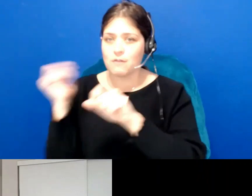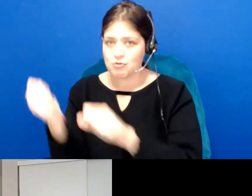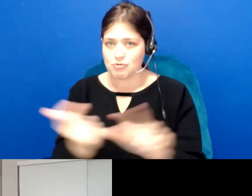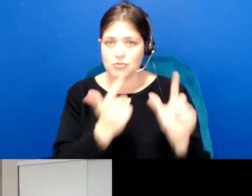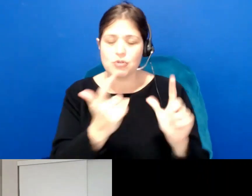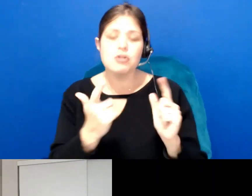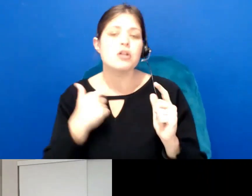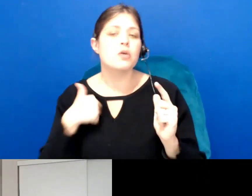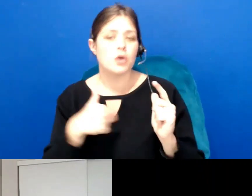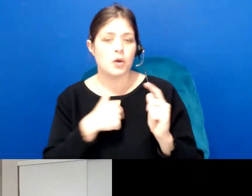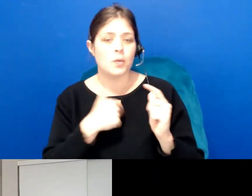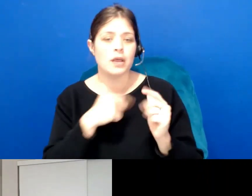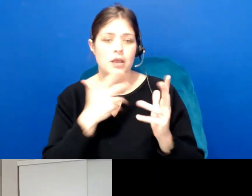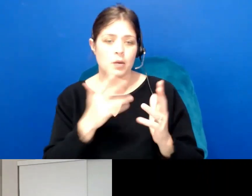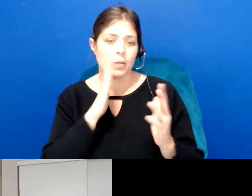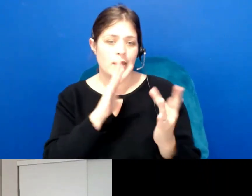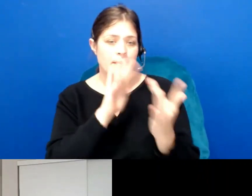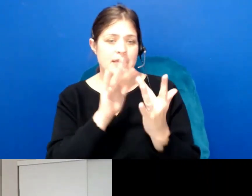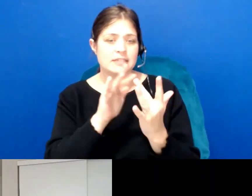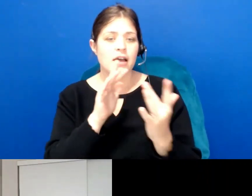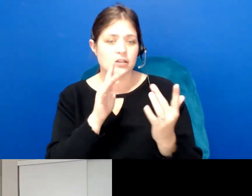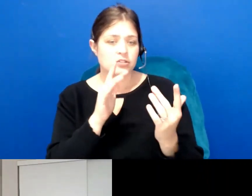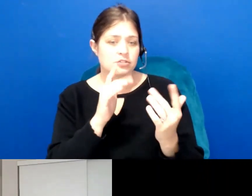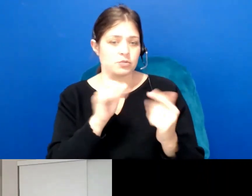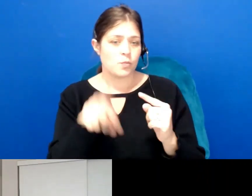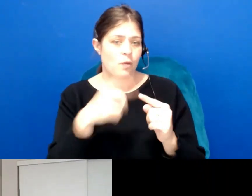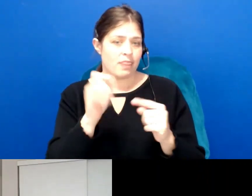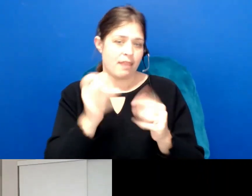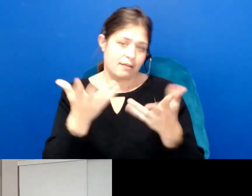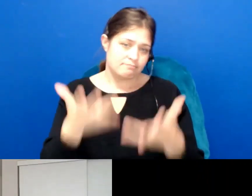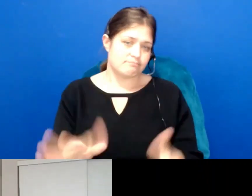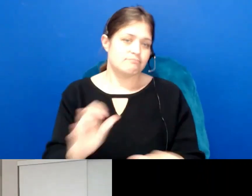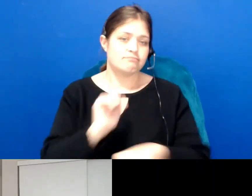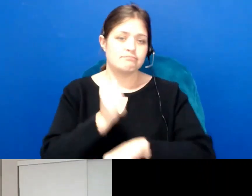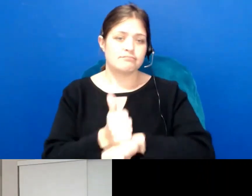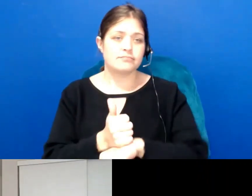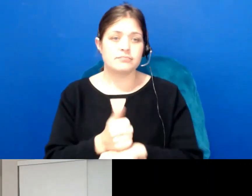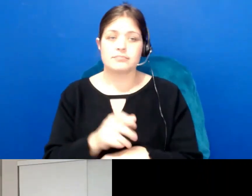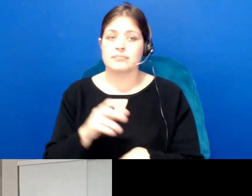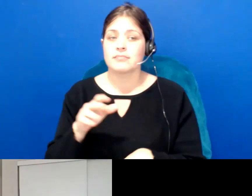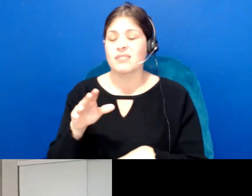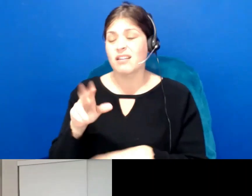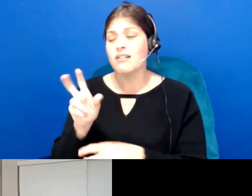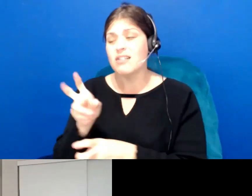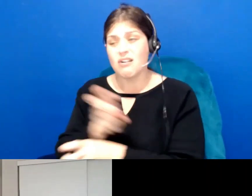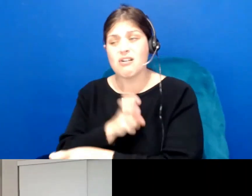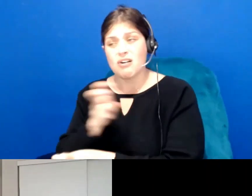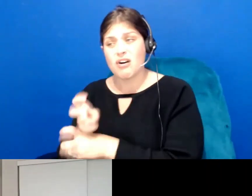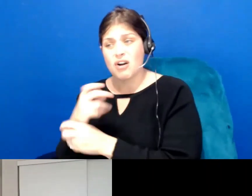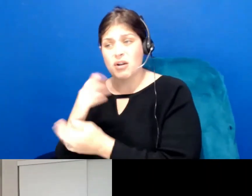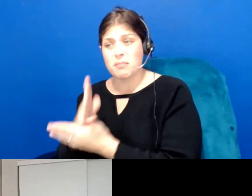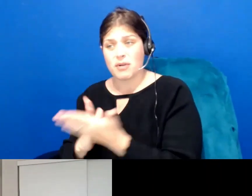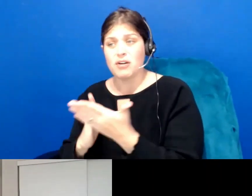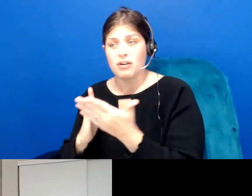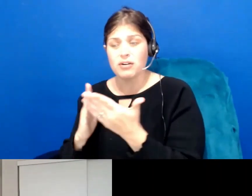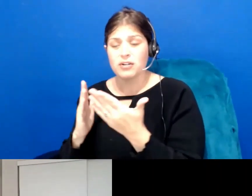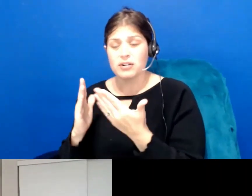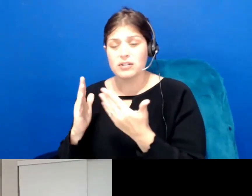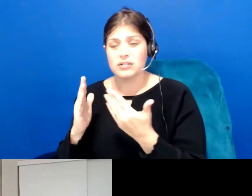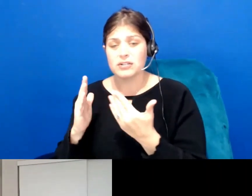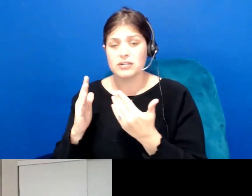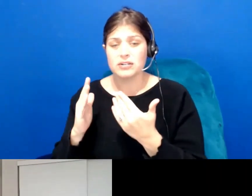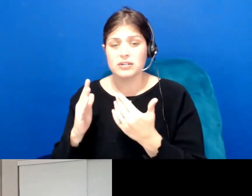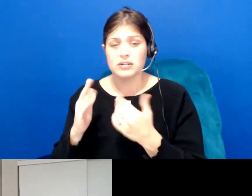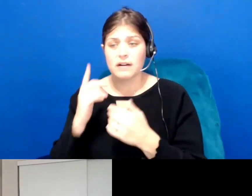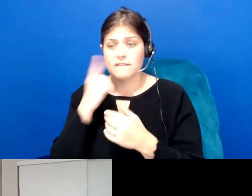we will be in touch as soon as that is finalized. The hard part, I will say, being part of the